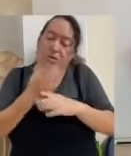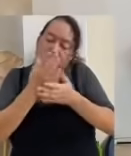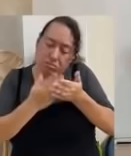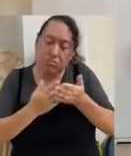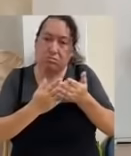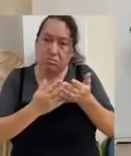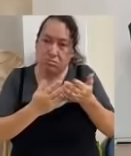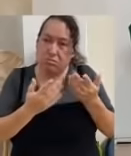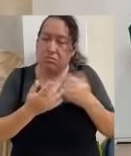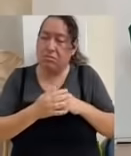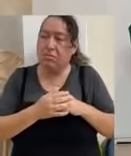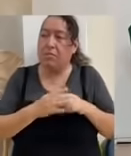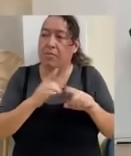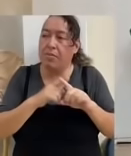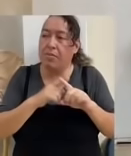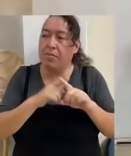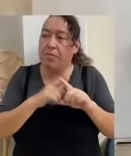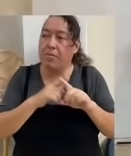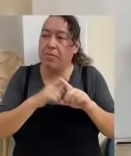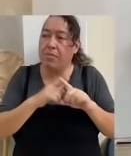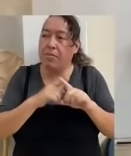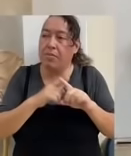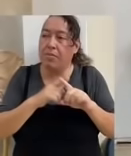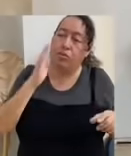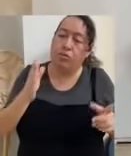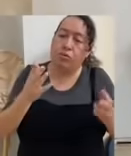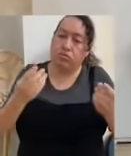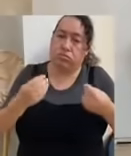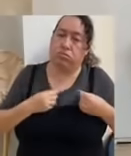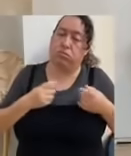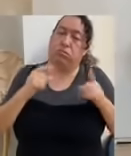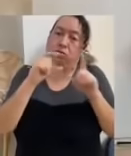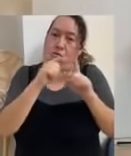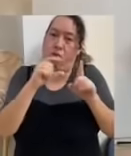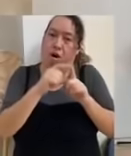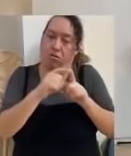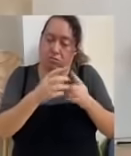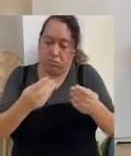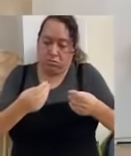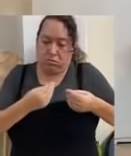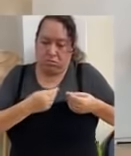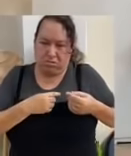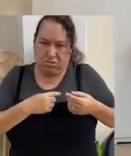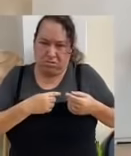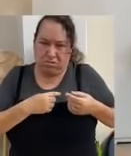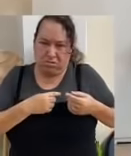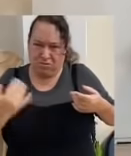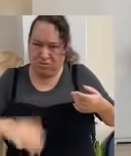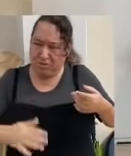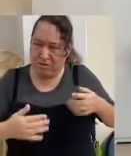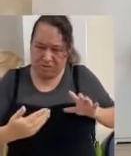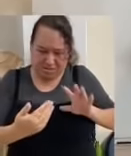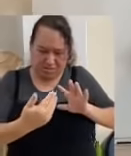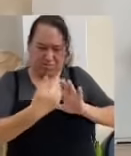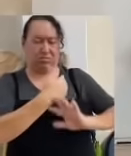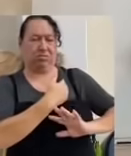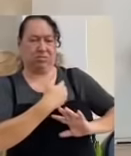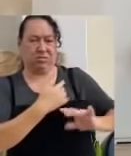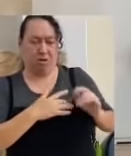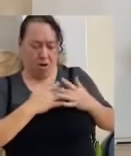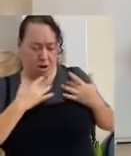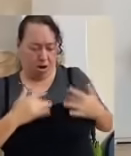the Lord, you know, gives us this word for us to make it flesh. That's why he wants to pierce your heart